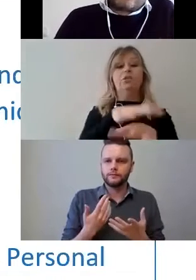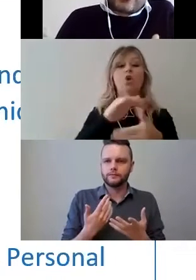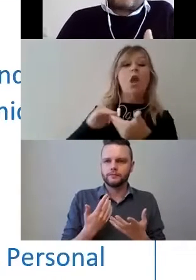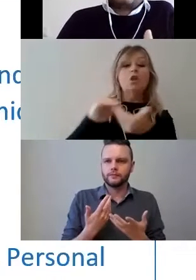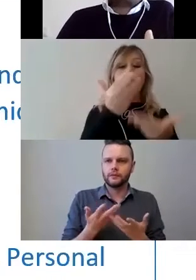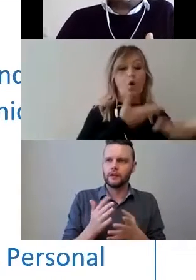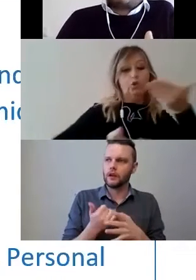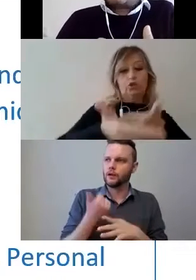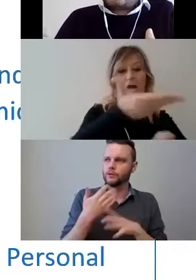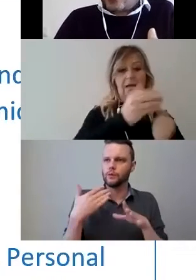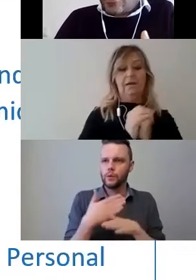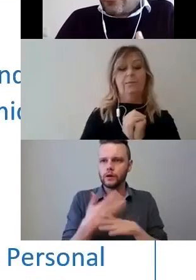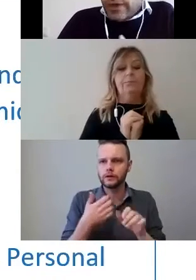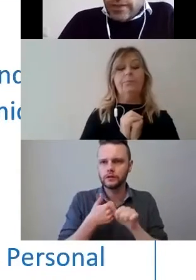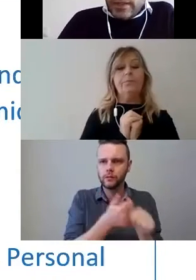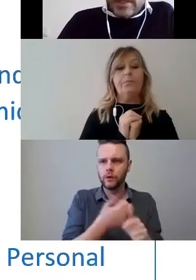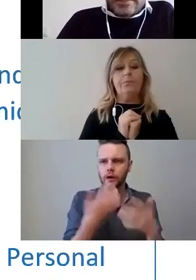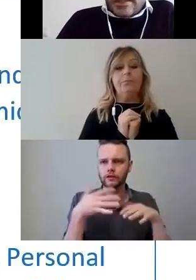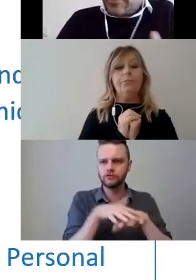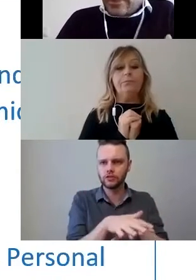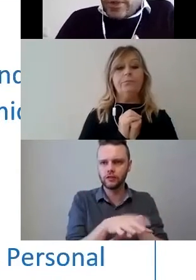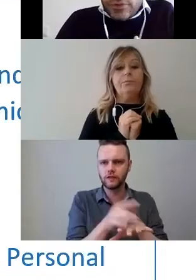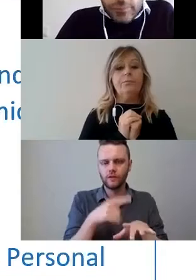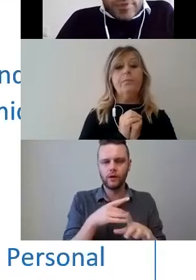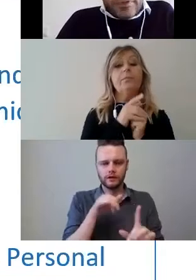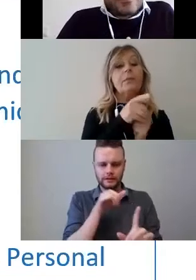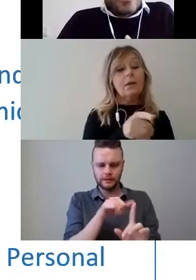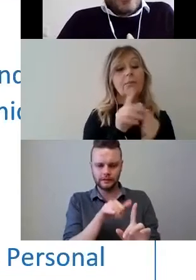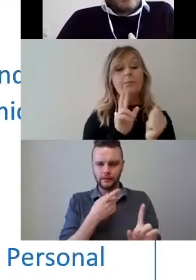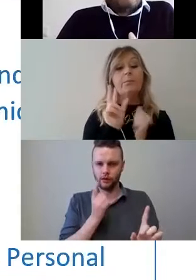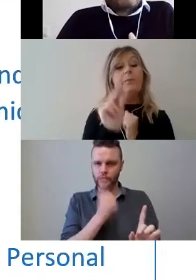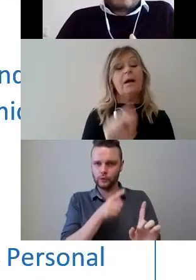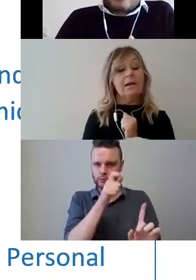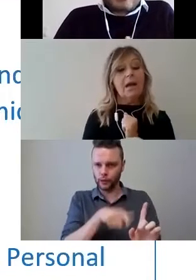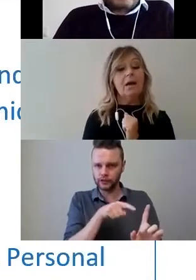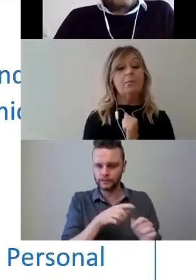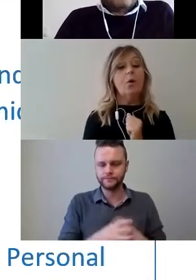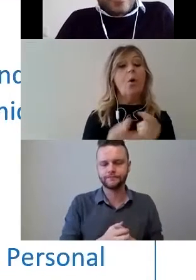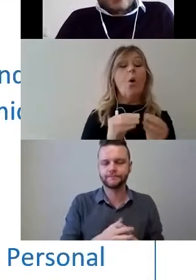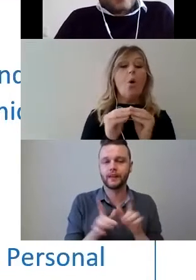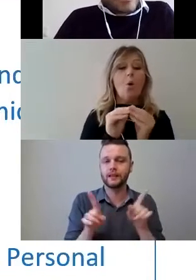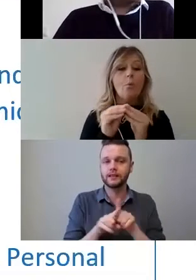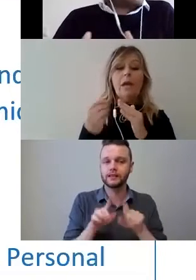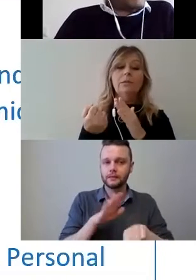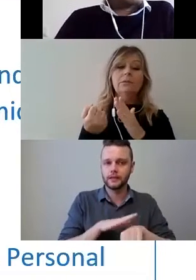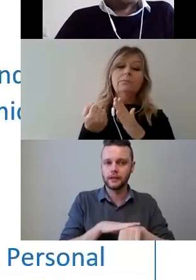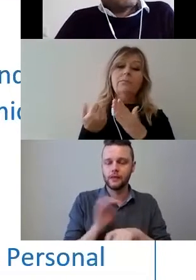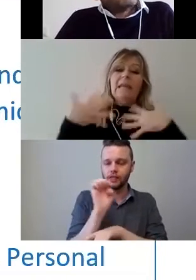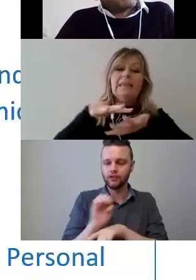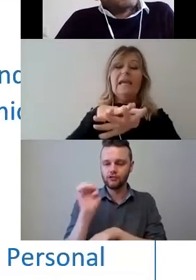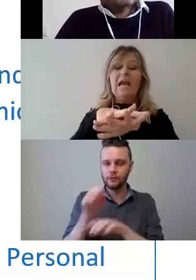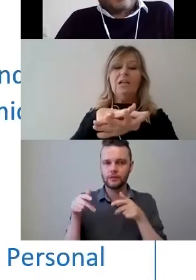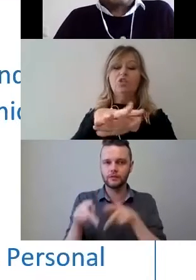work to support reintegration of a suspect or accused person. At the same time, the European Directive and the